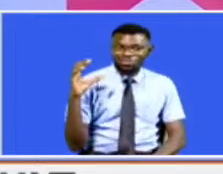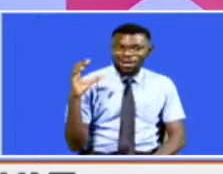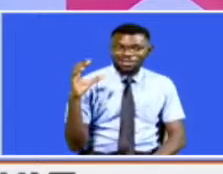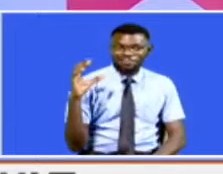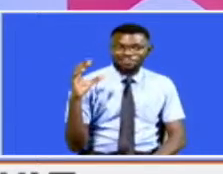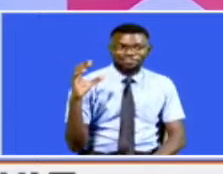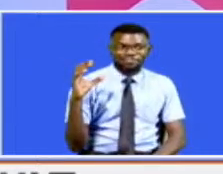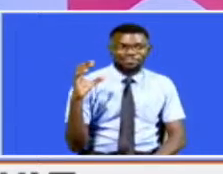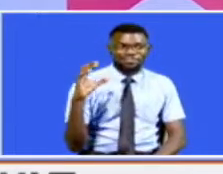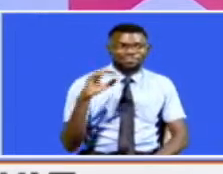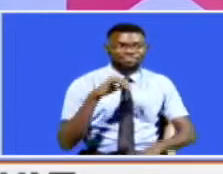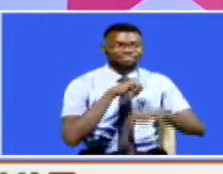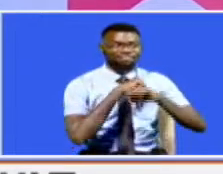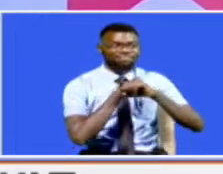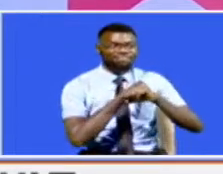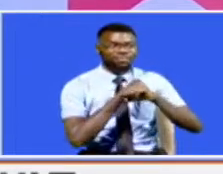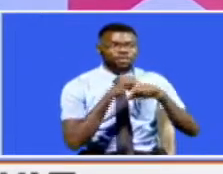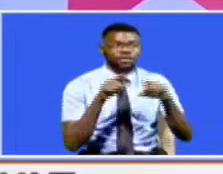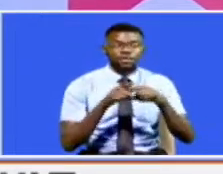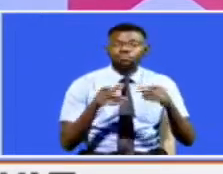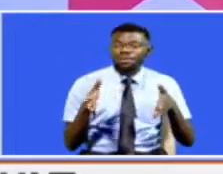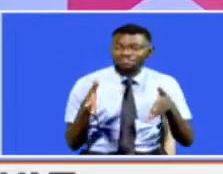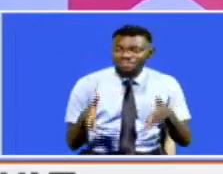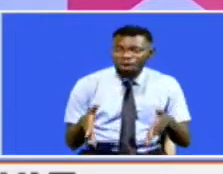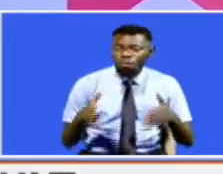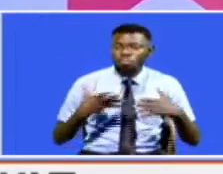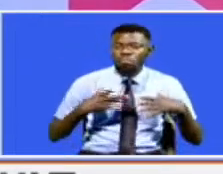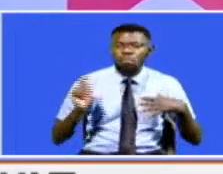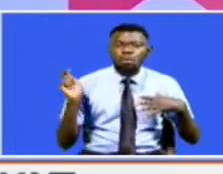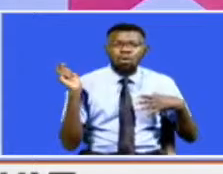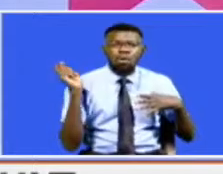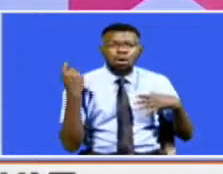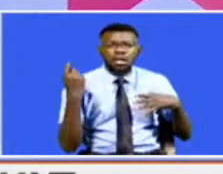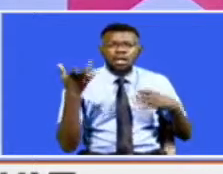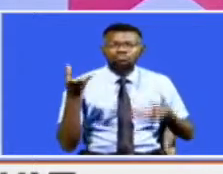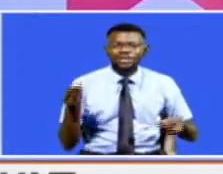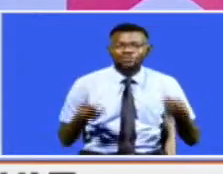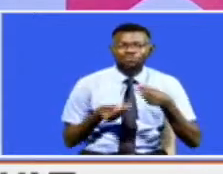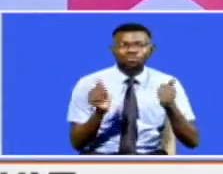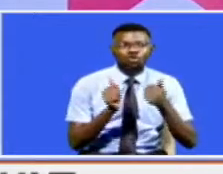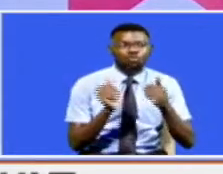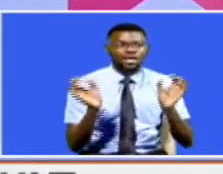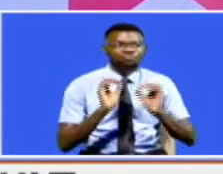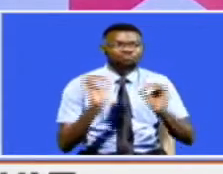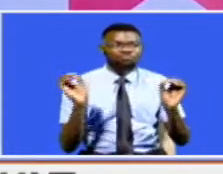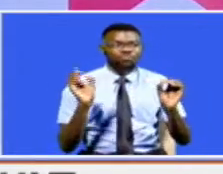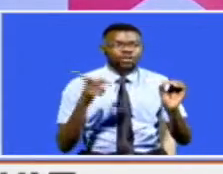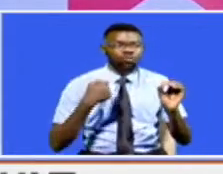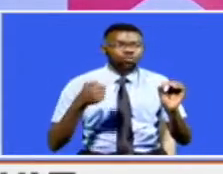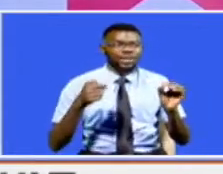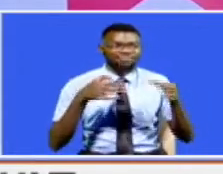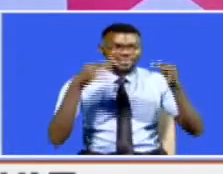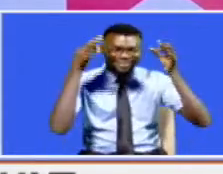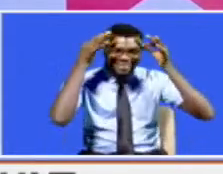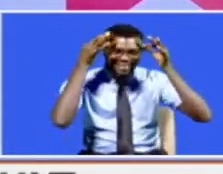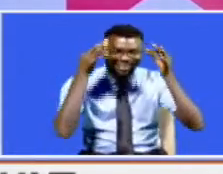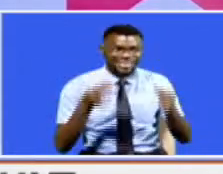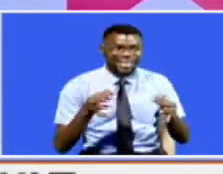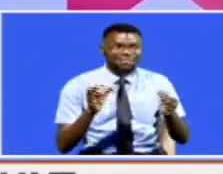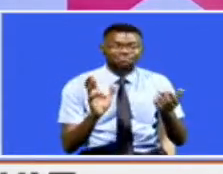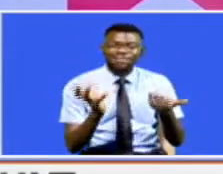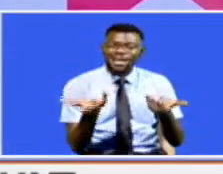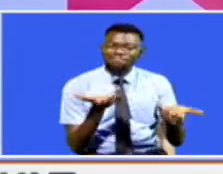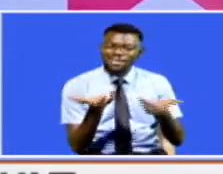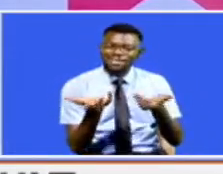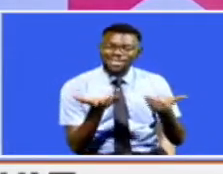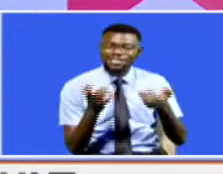finance. While Kenyans are going through a difficult period, it was important for us to keep showing that support, to keep their businesses